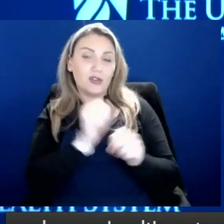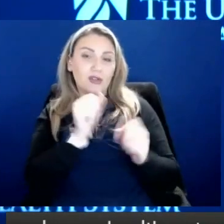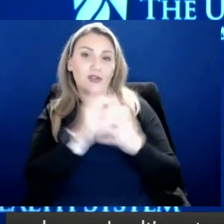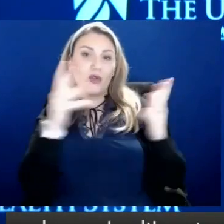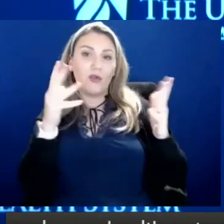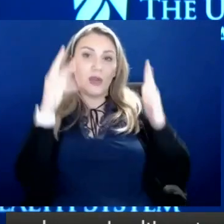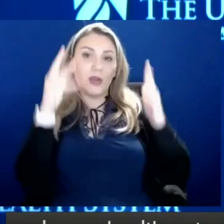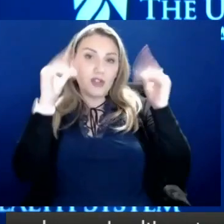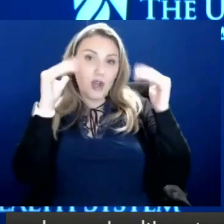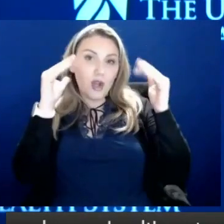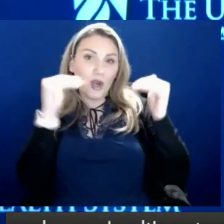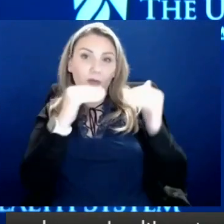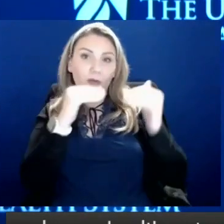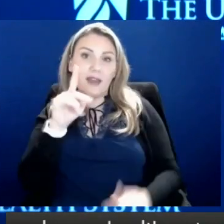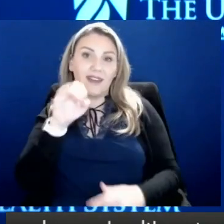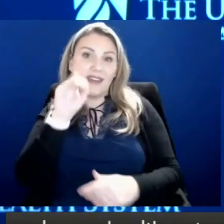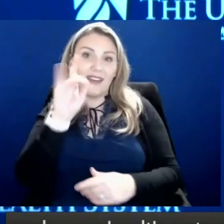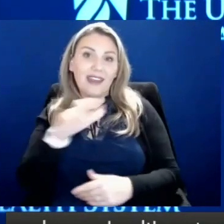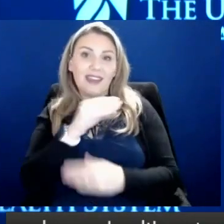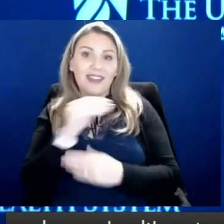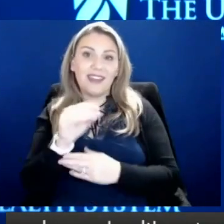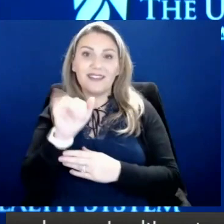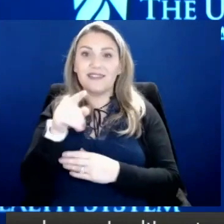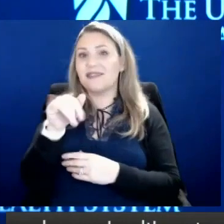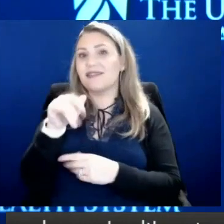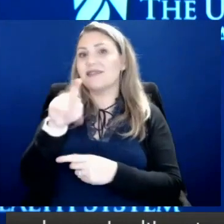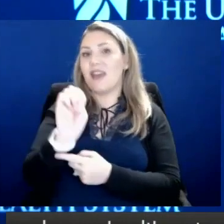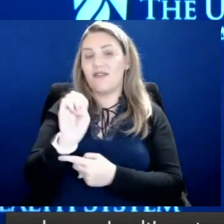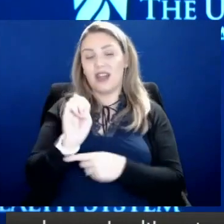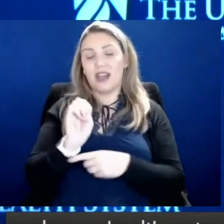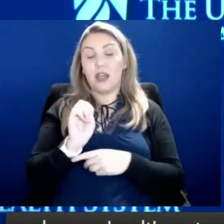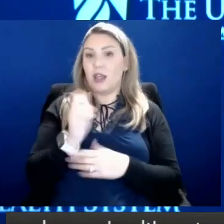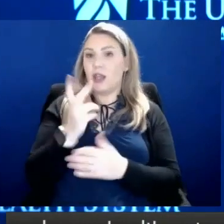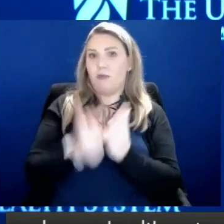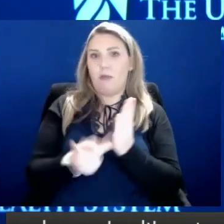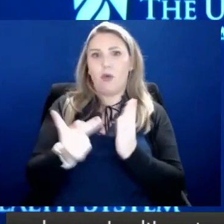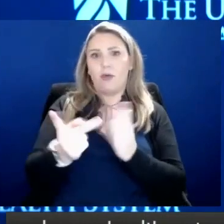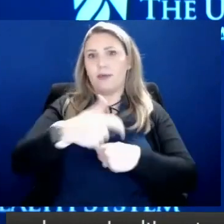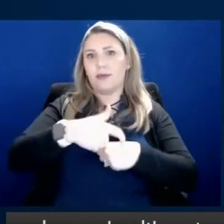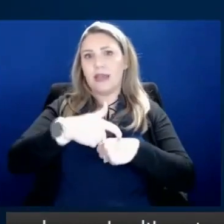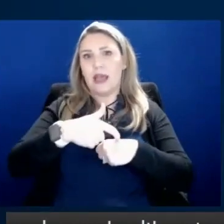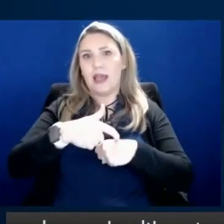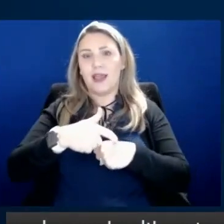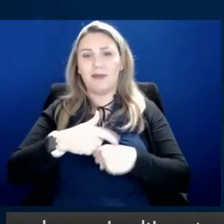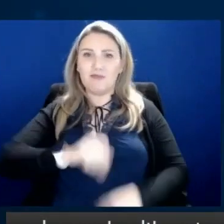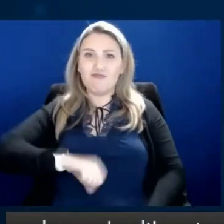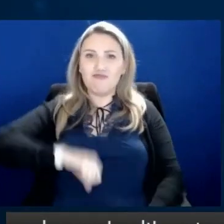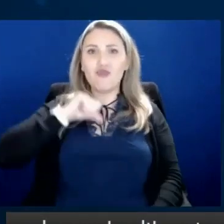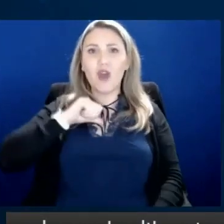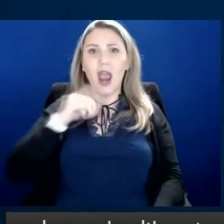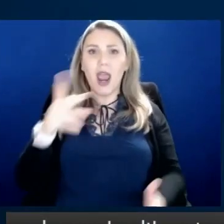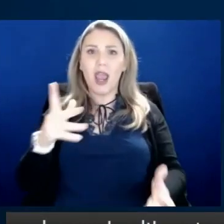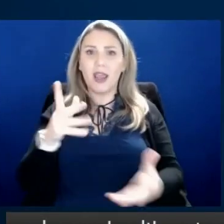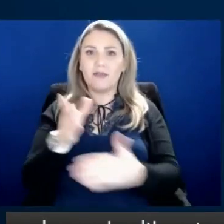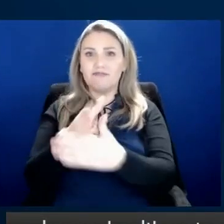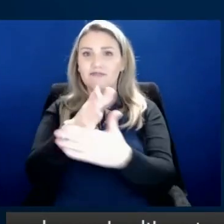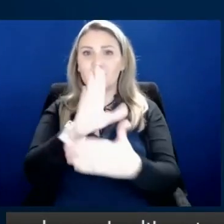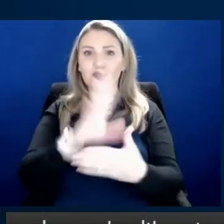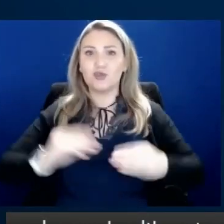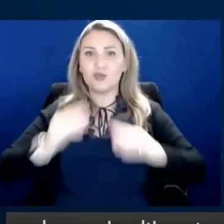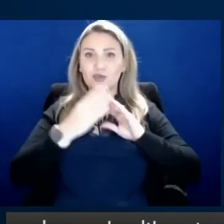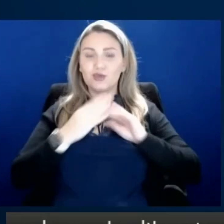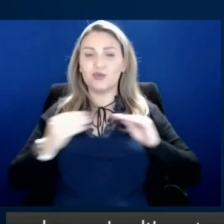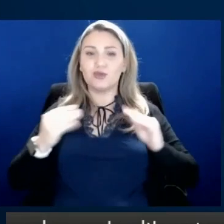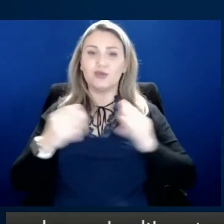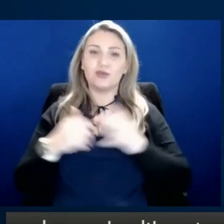and Stephanie for taking not only the time to do this, but you're so brave to share your story. And I know it has taken